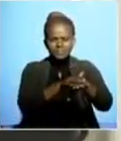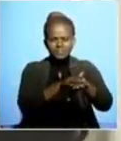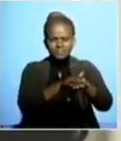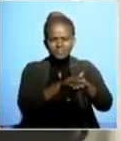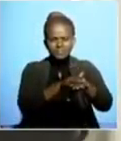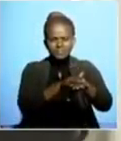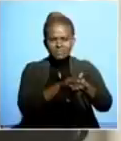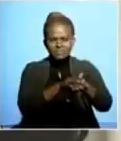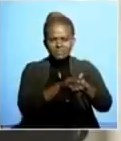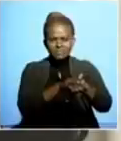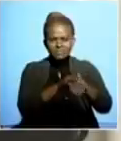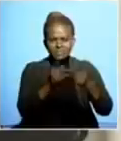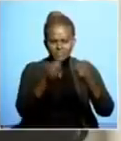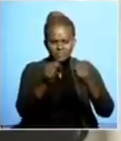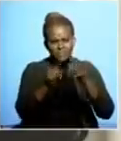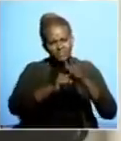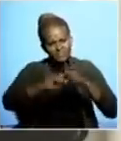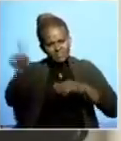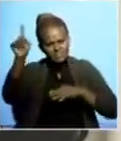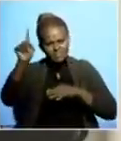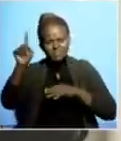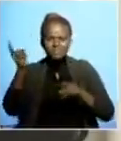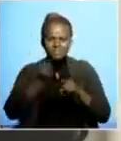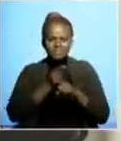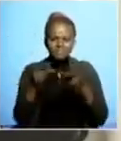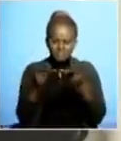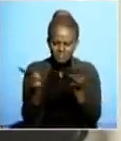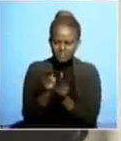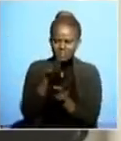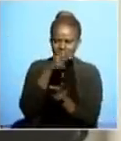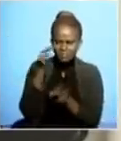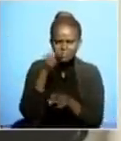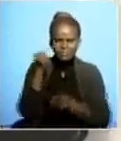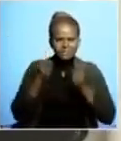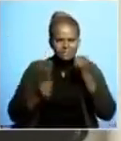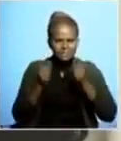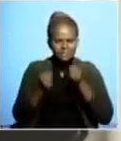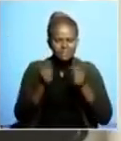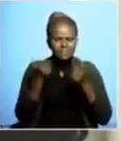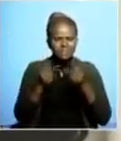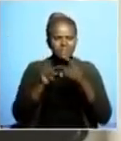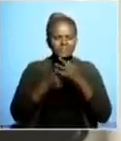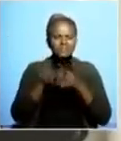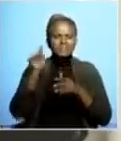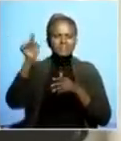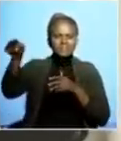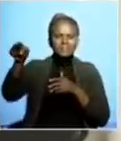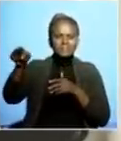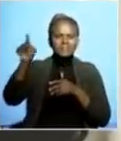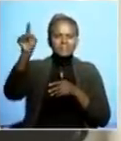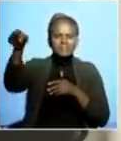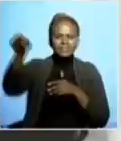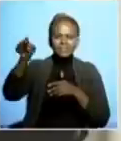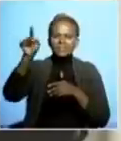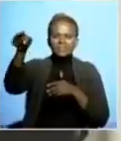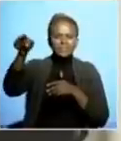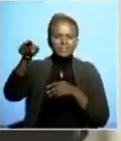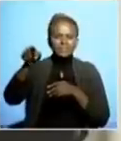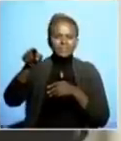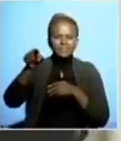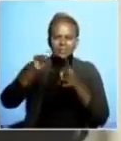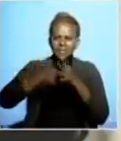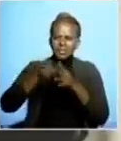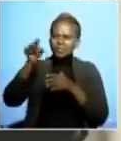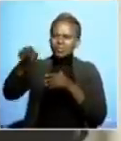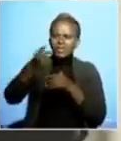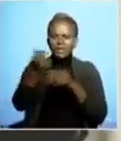As the distance away from the point of stealing increases, they start pointing in front and say, Kawalala,